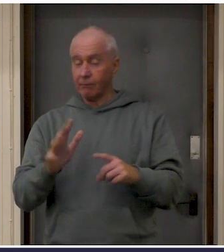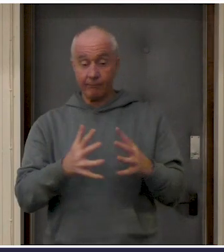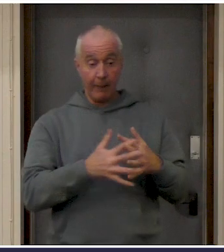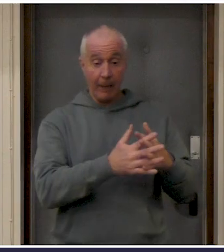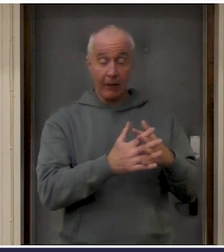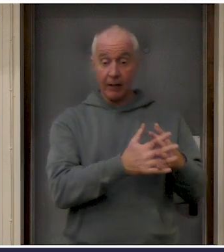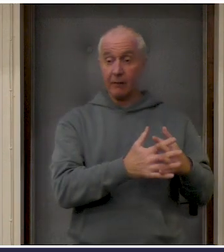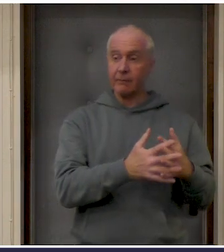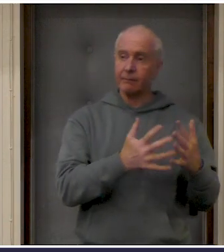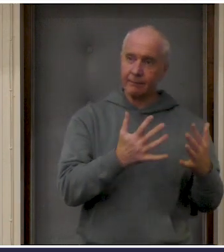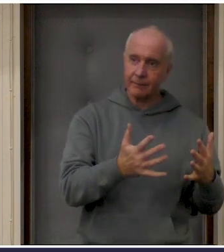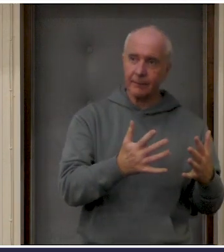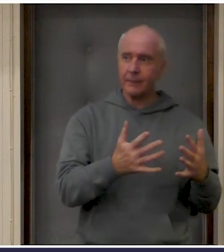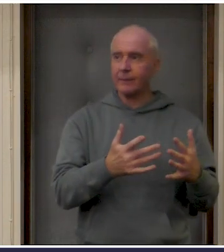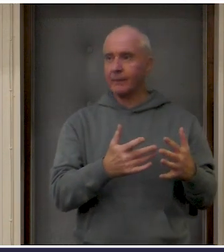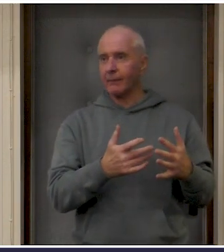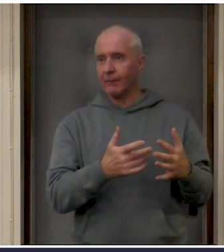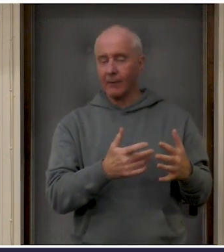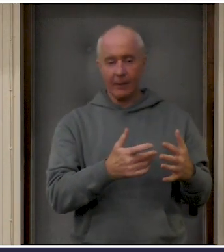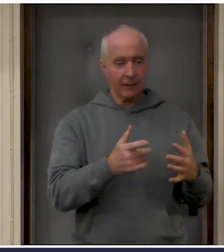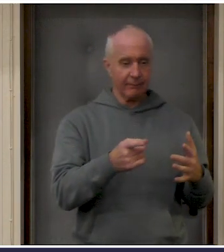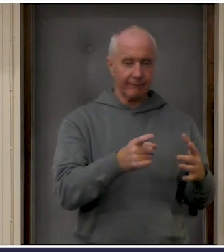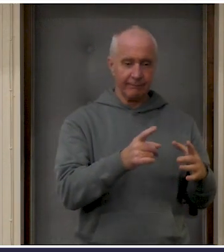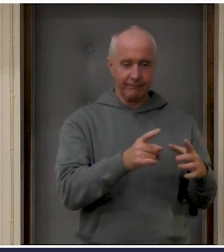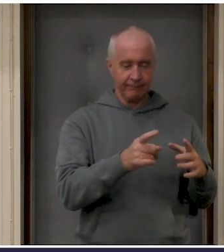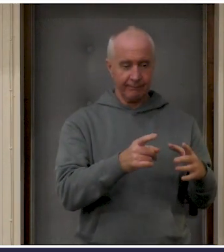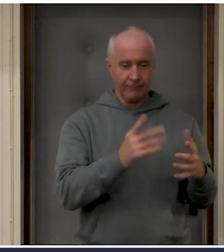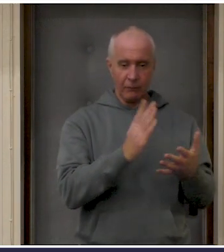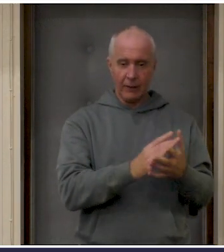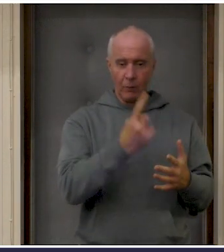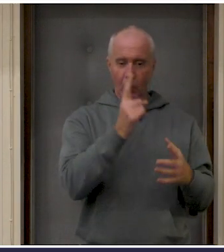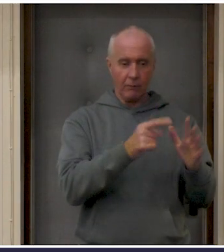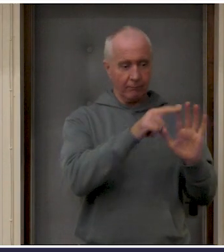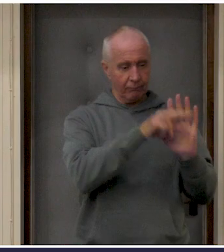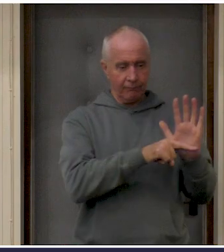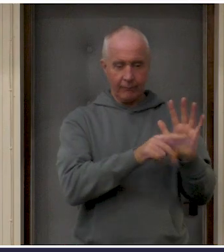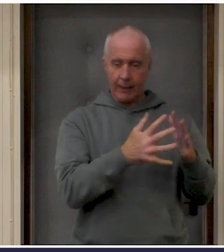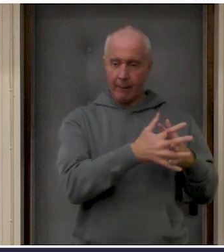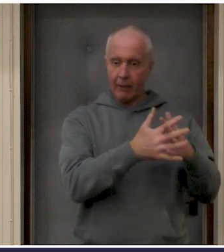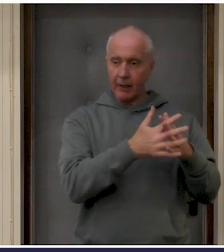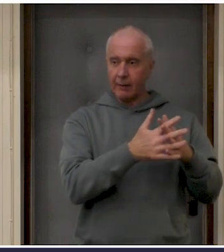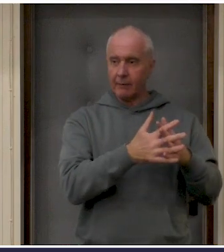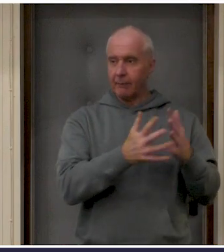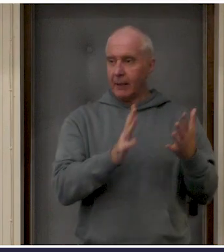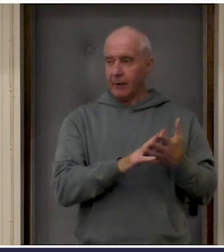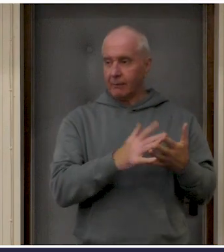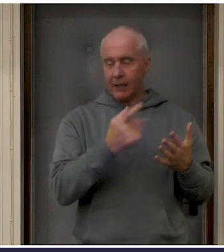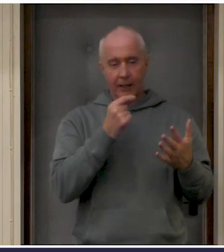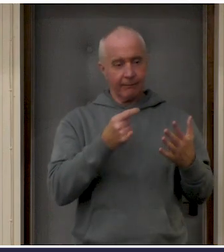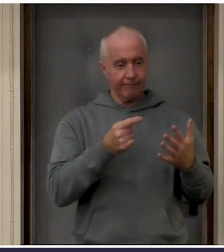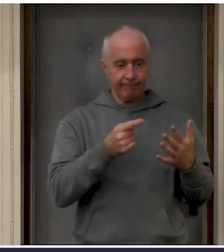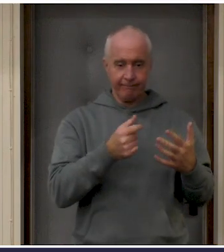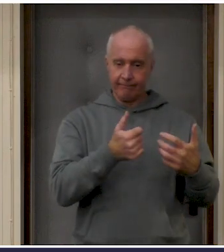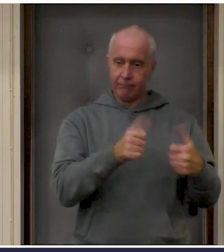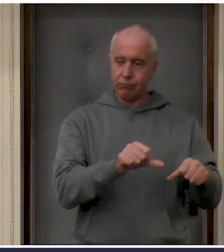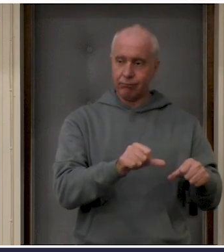because although all the states are different and competing, there's only one regulatory process for the whole country. So, but